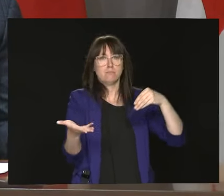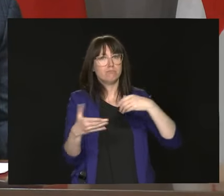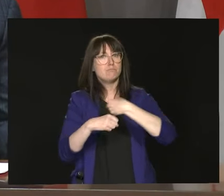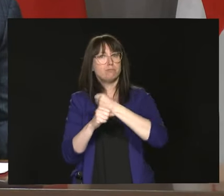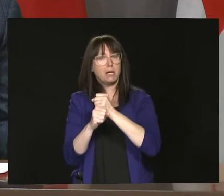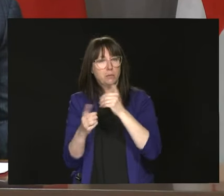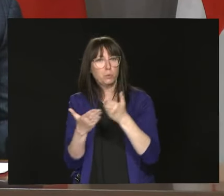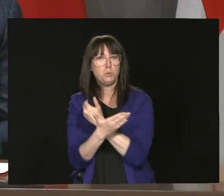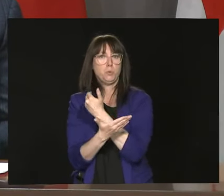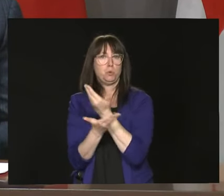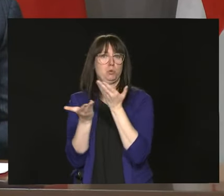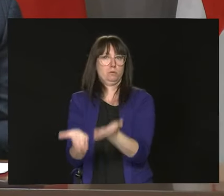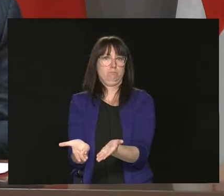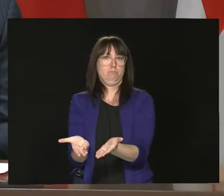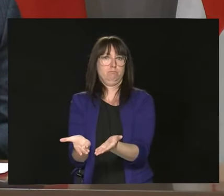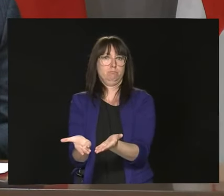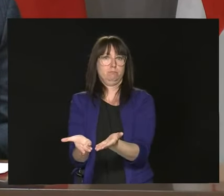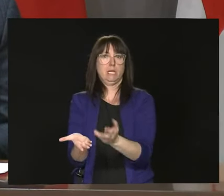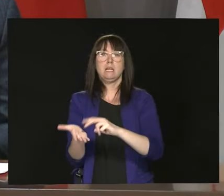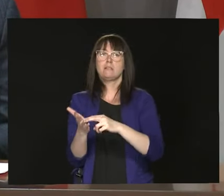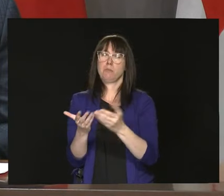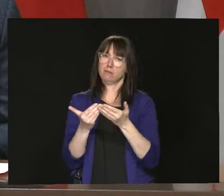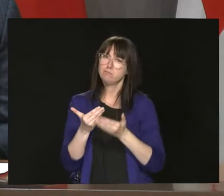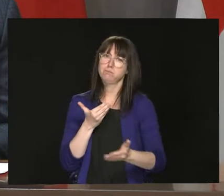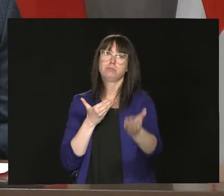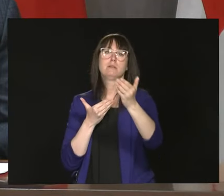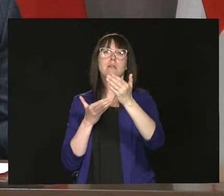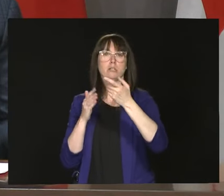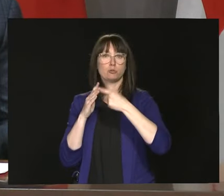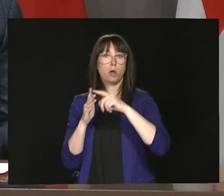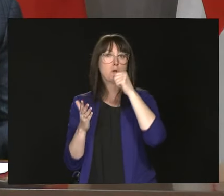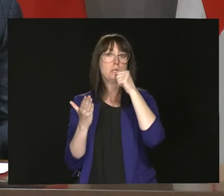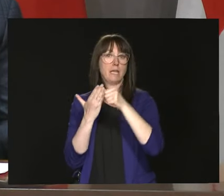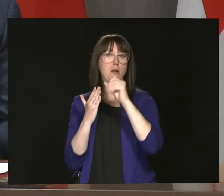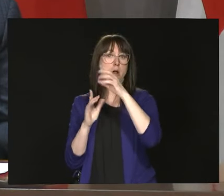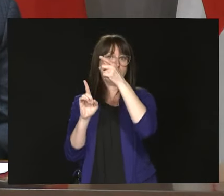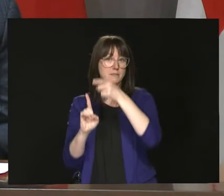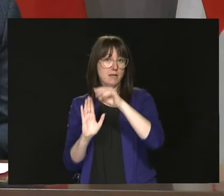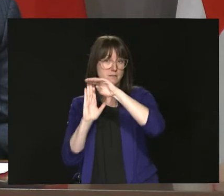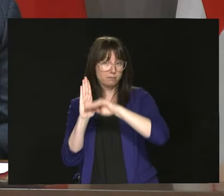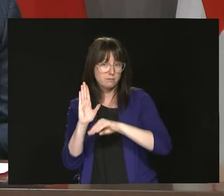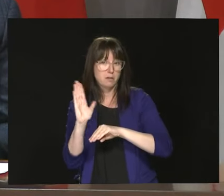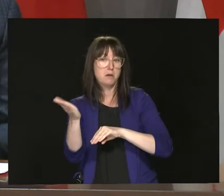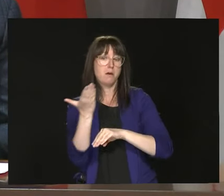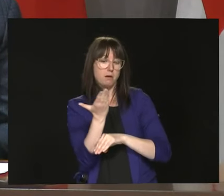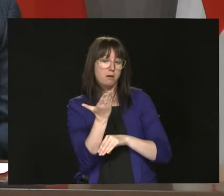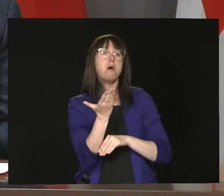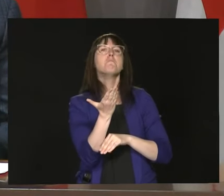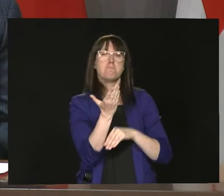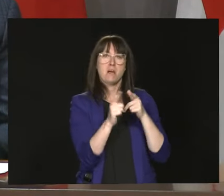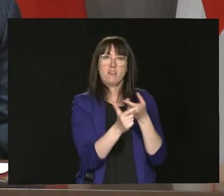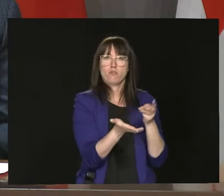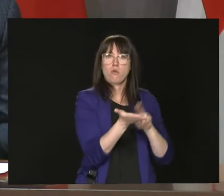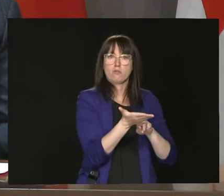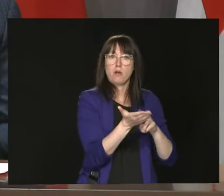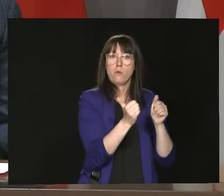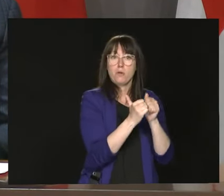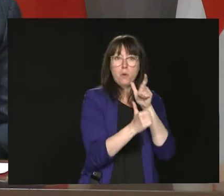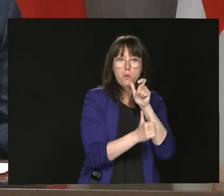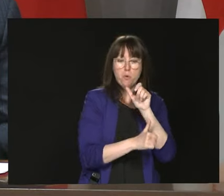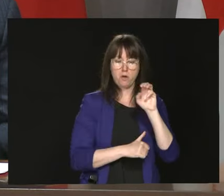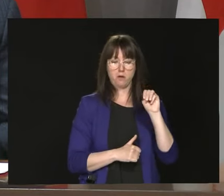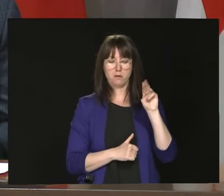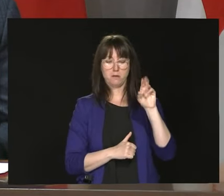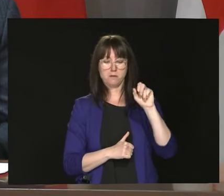to move forward from letters of intent to contracts with Mustang Survival, George Corey,